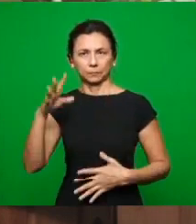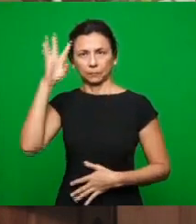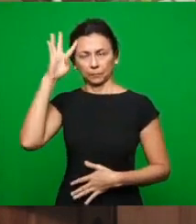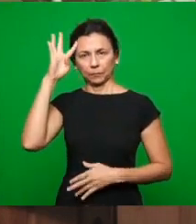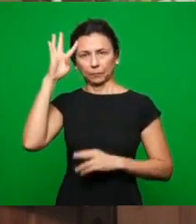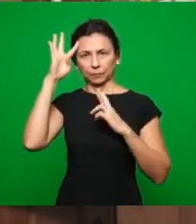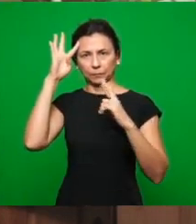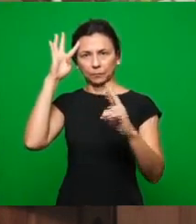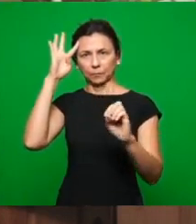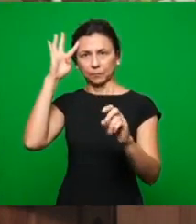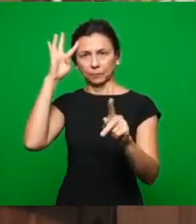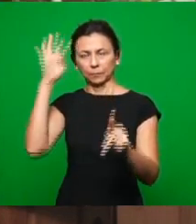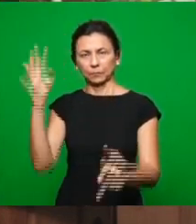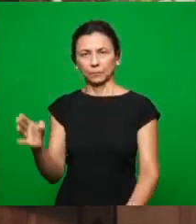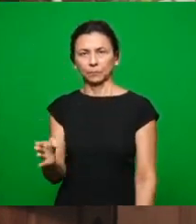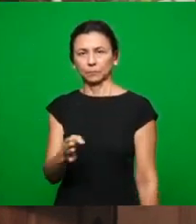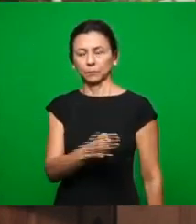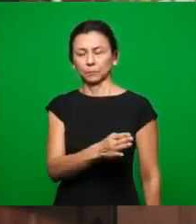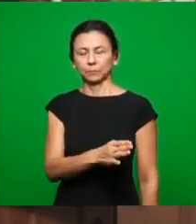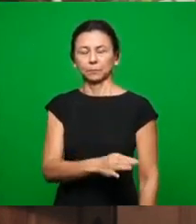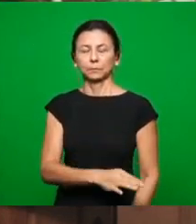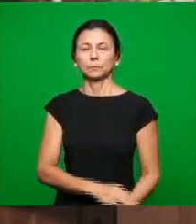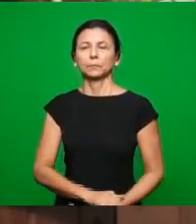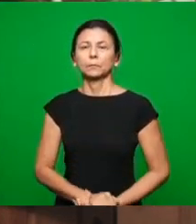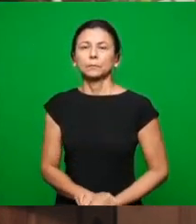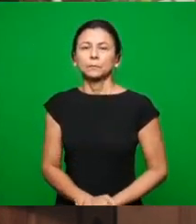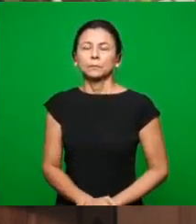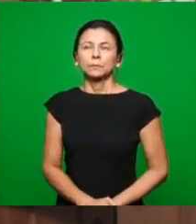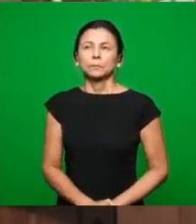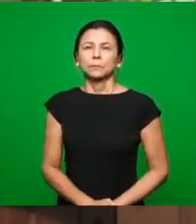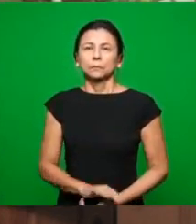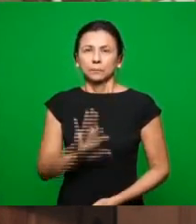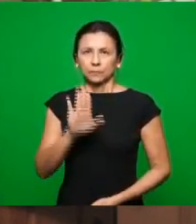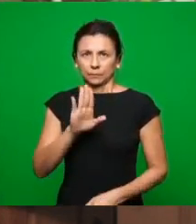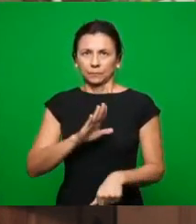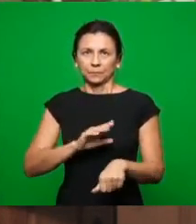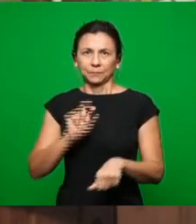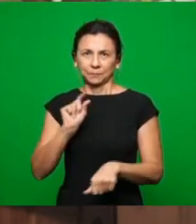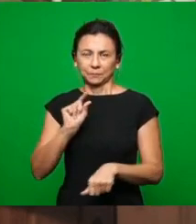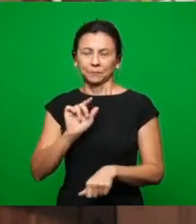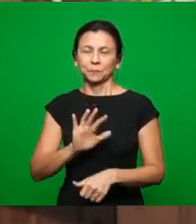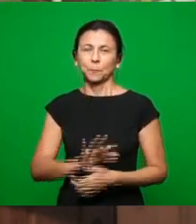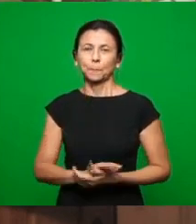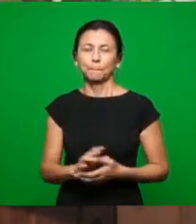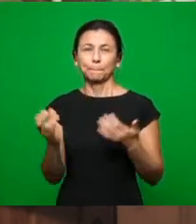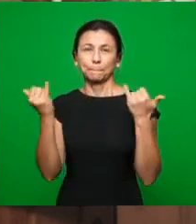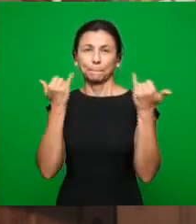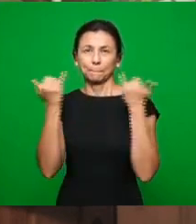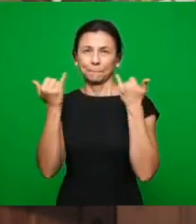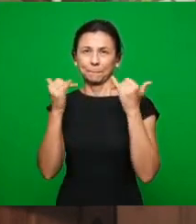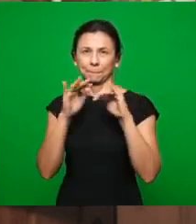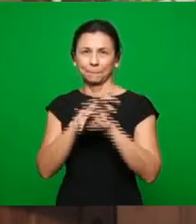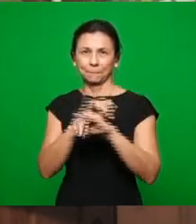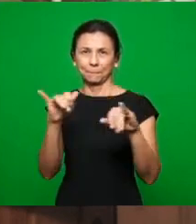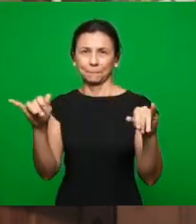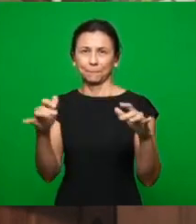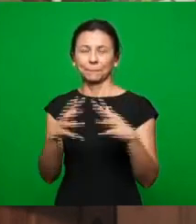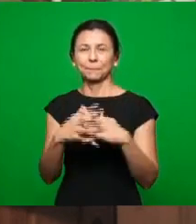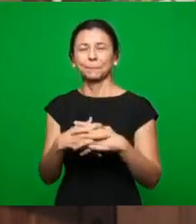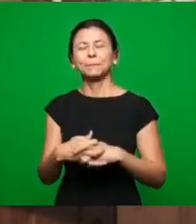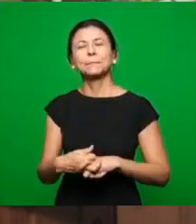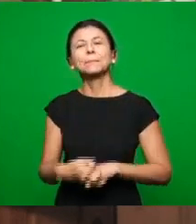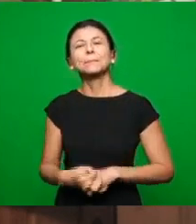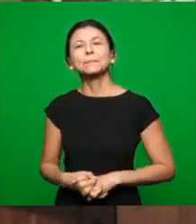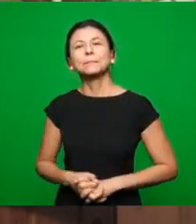on Wednesday to answer? So, Sima Braden, as we are bringing it to a close, there are some information